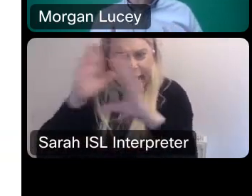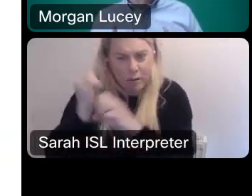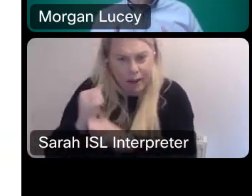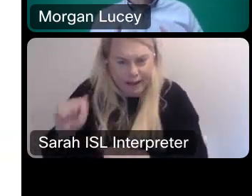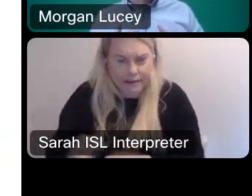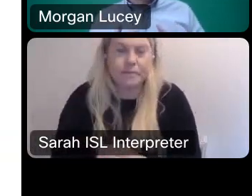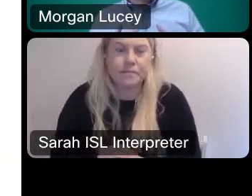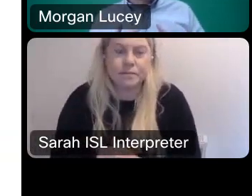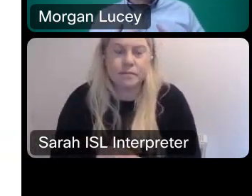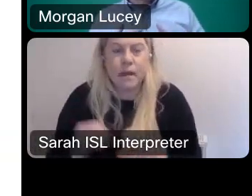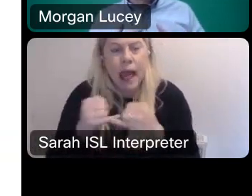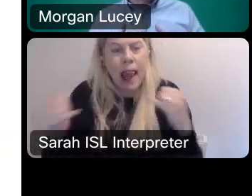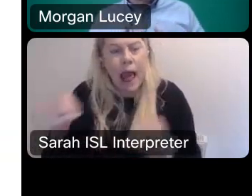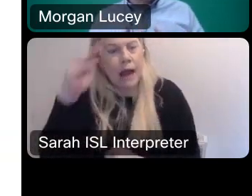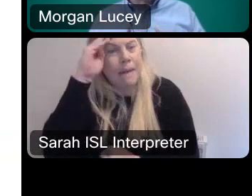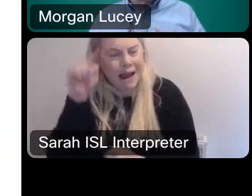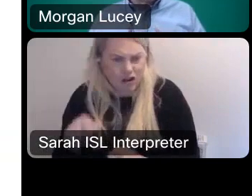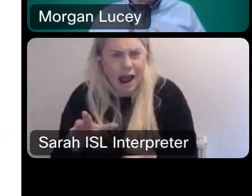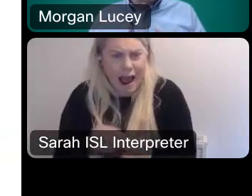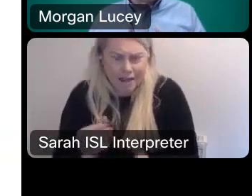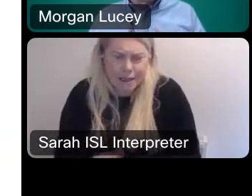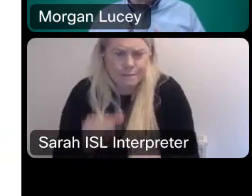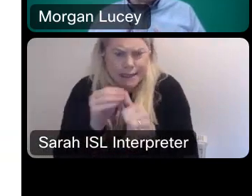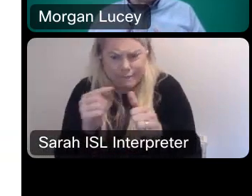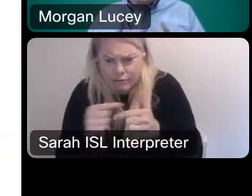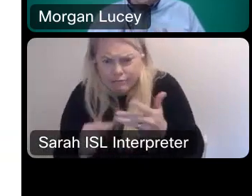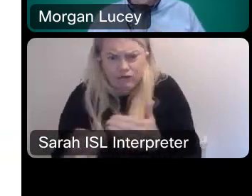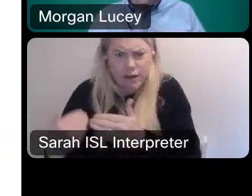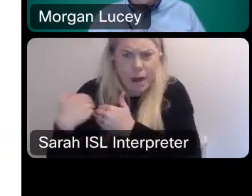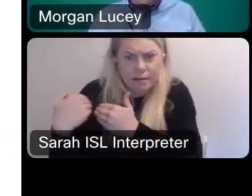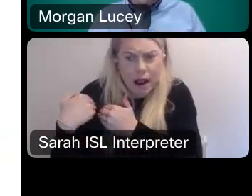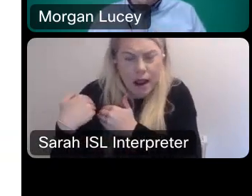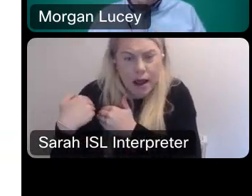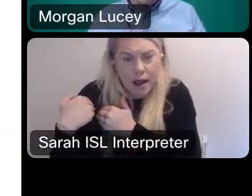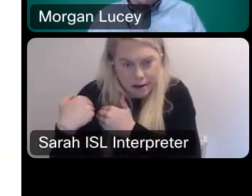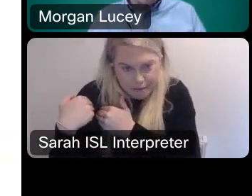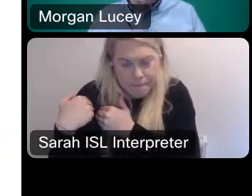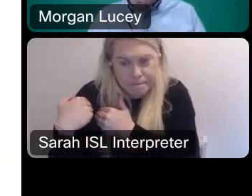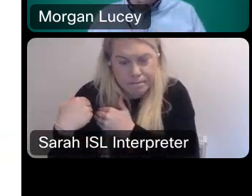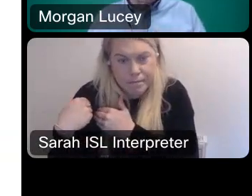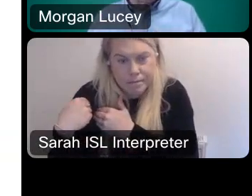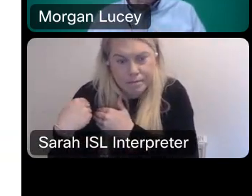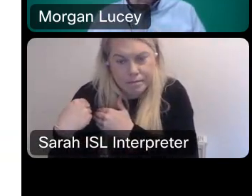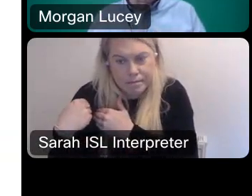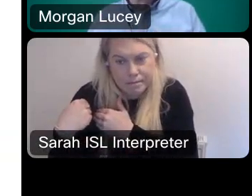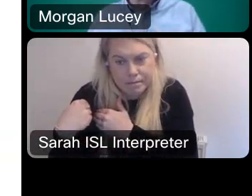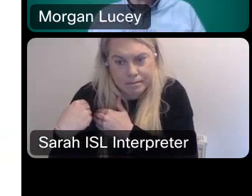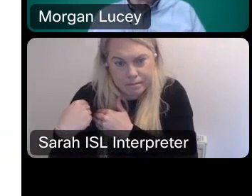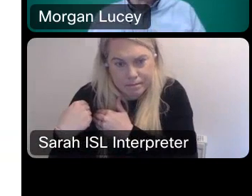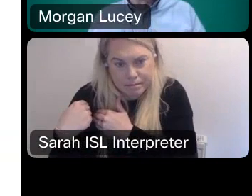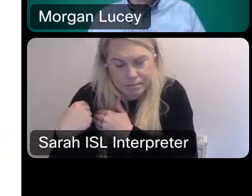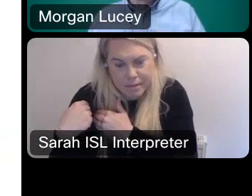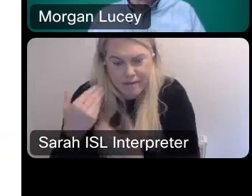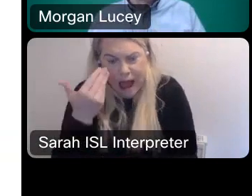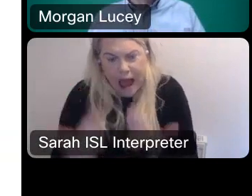managers have specific responsibilities in terms of how employees are responded to,